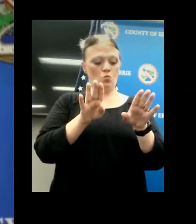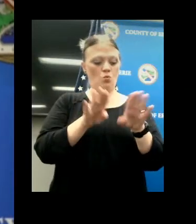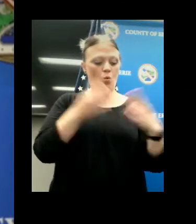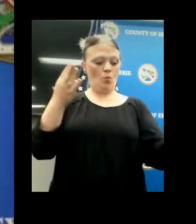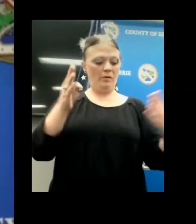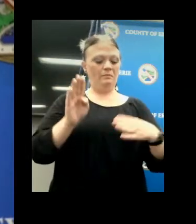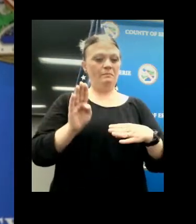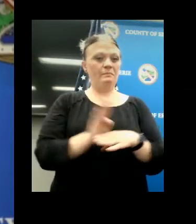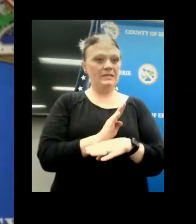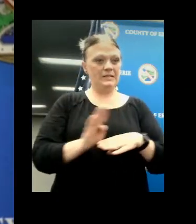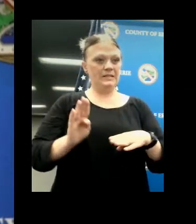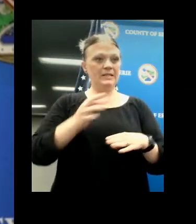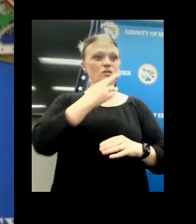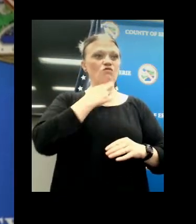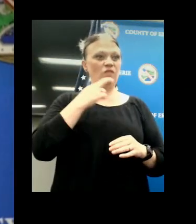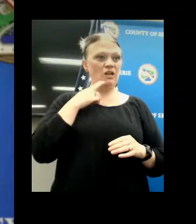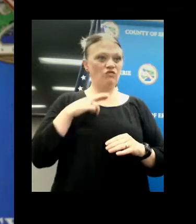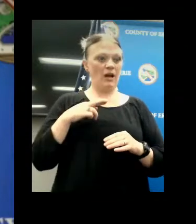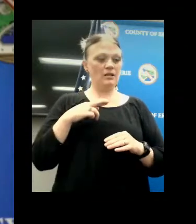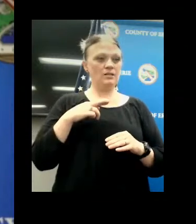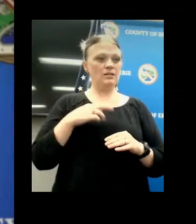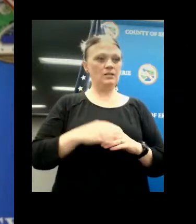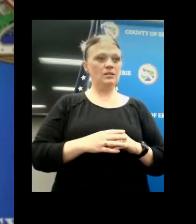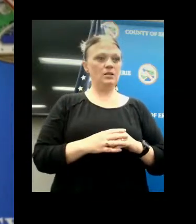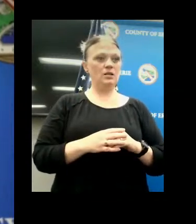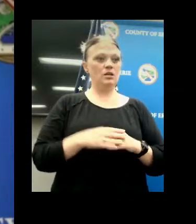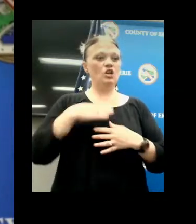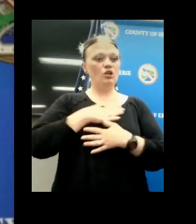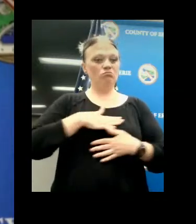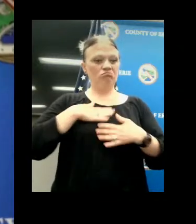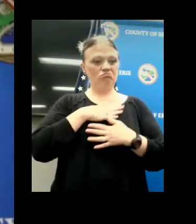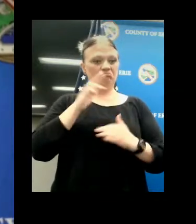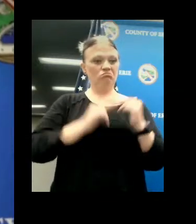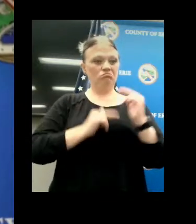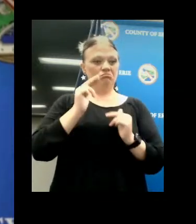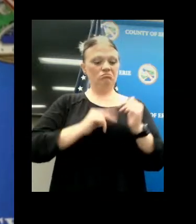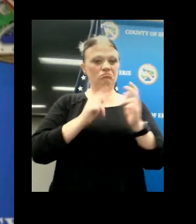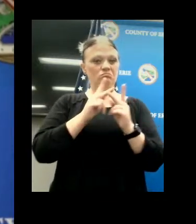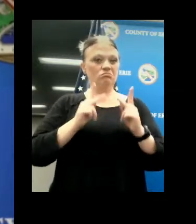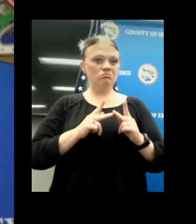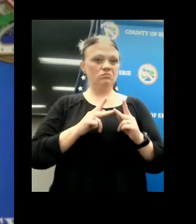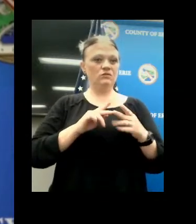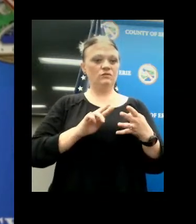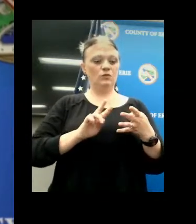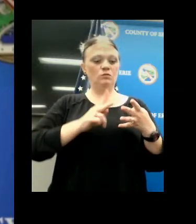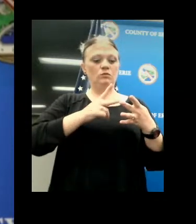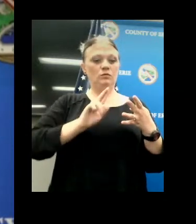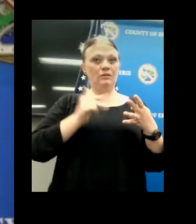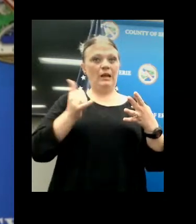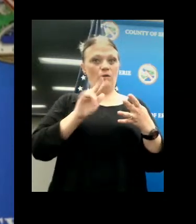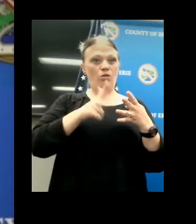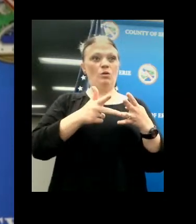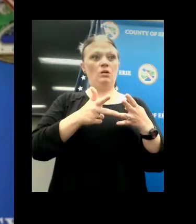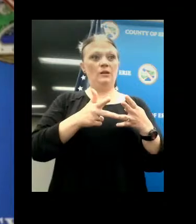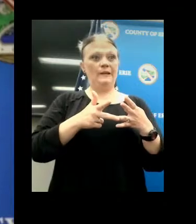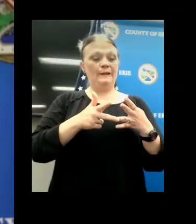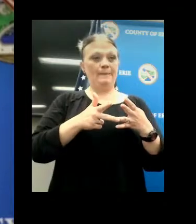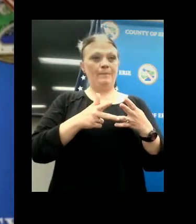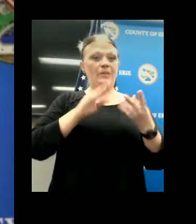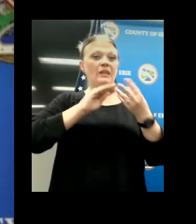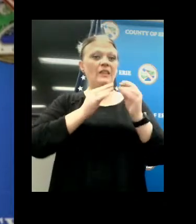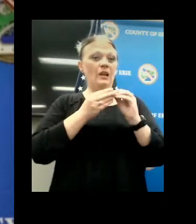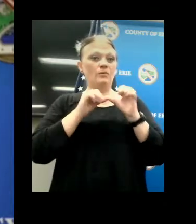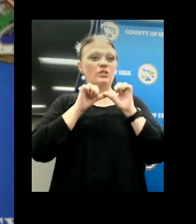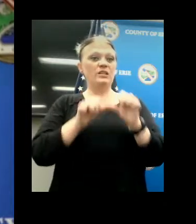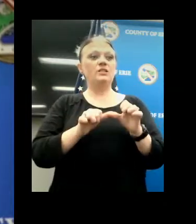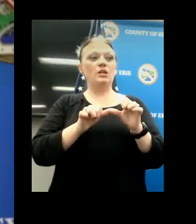up businesses and restaurants and recreational facilities in phase 2 and now phase 3, our